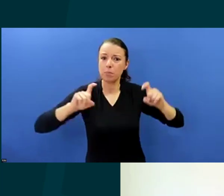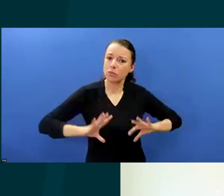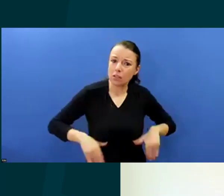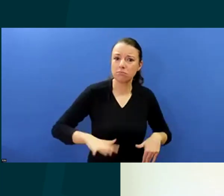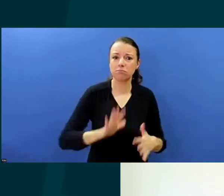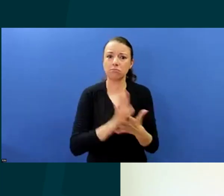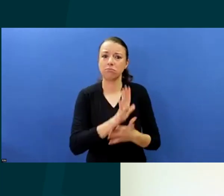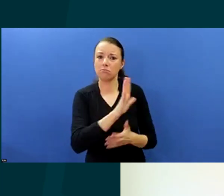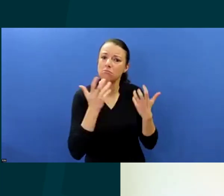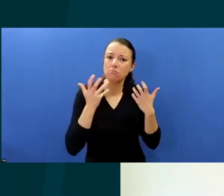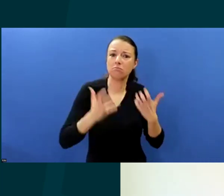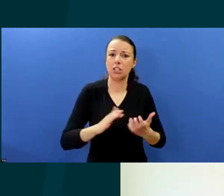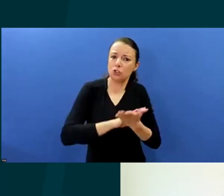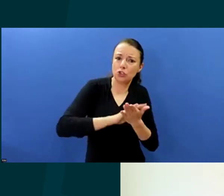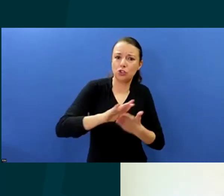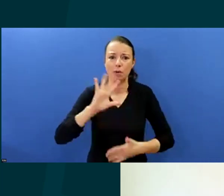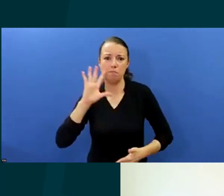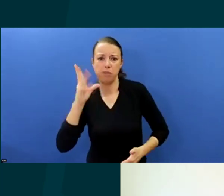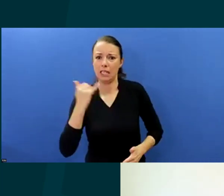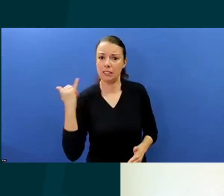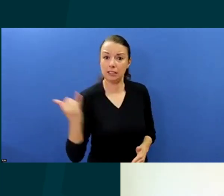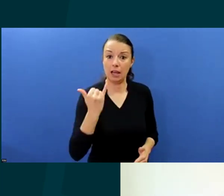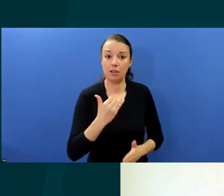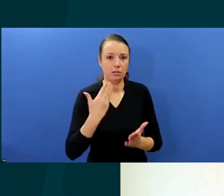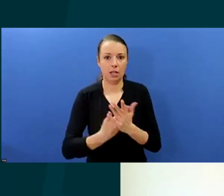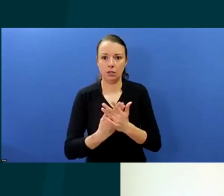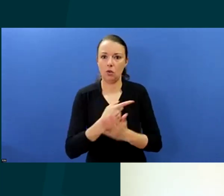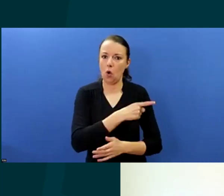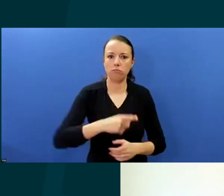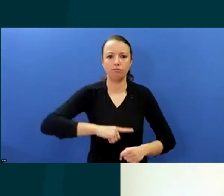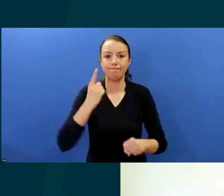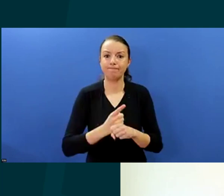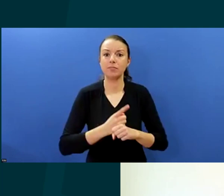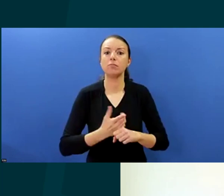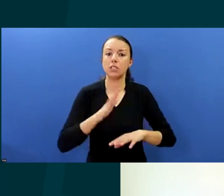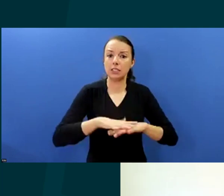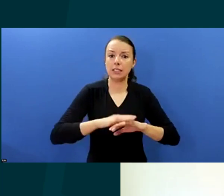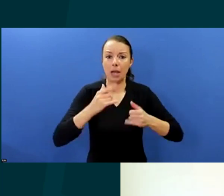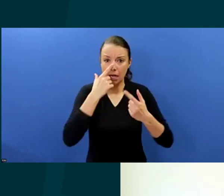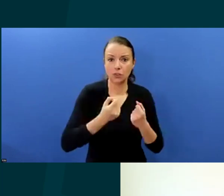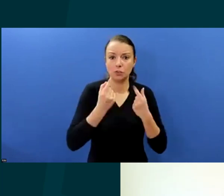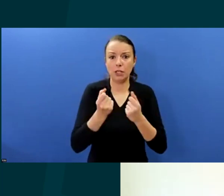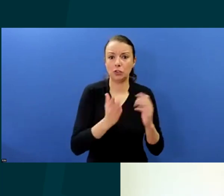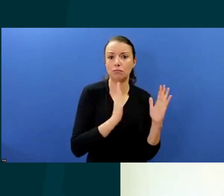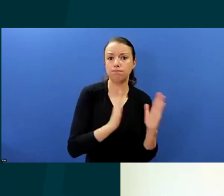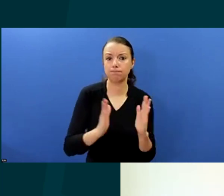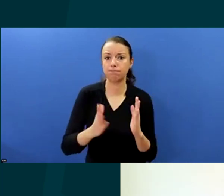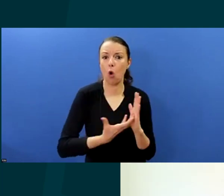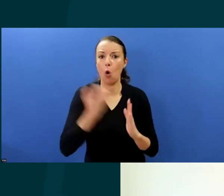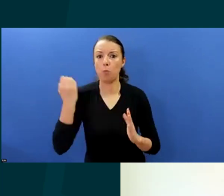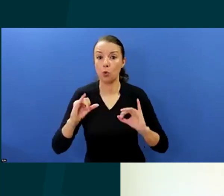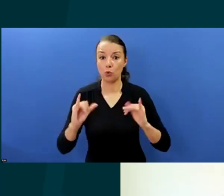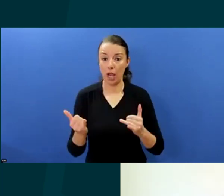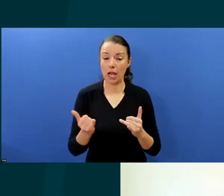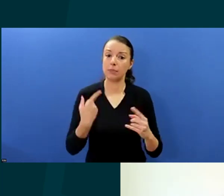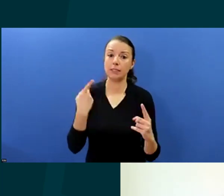The Swiss decided that the Alps should always be beautiful and always clean. And that's why they organized this system of waste management,